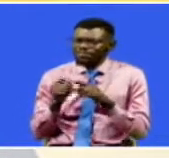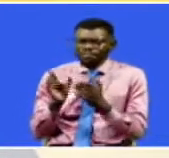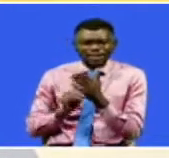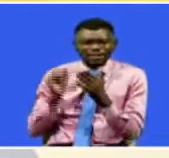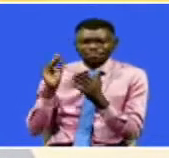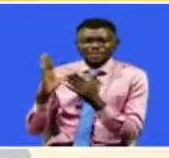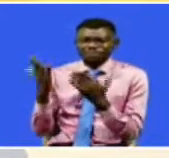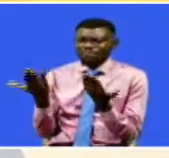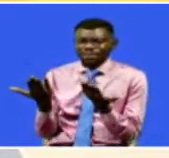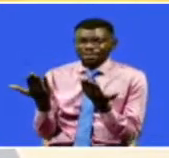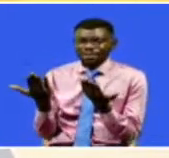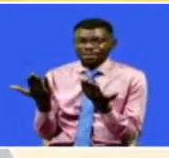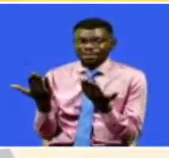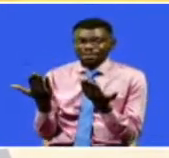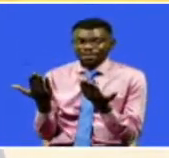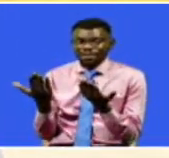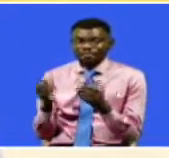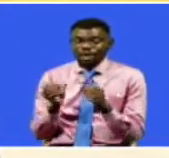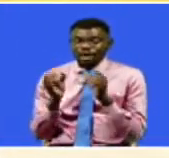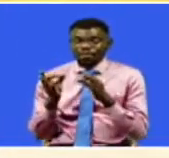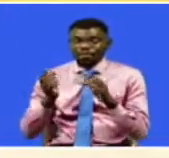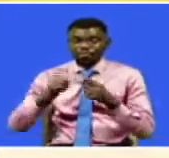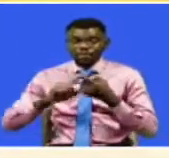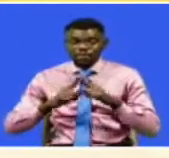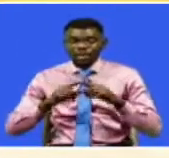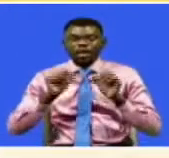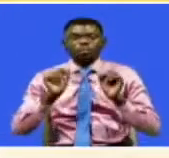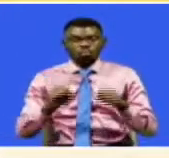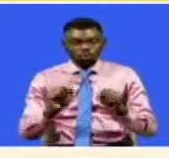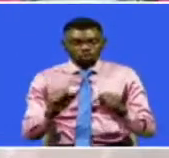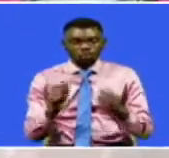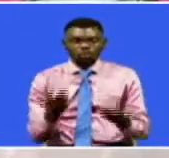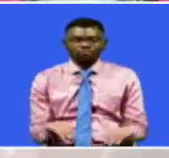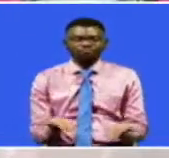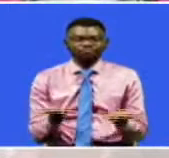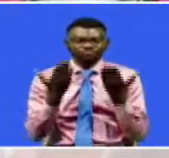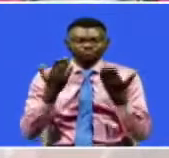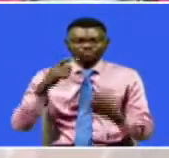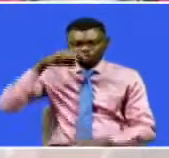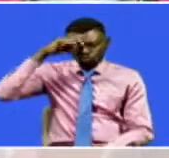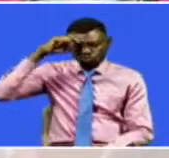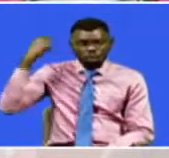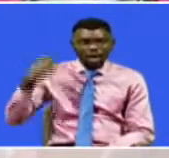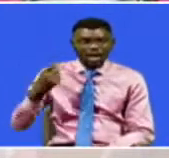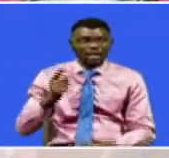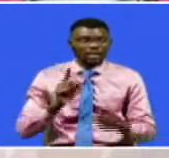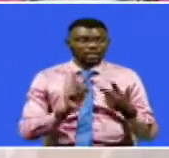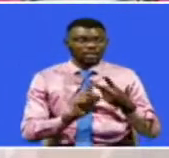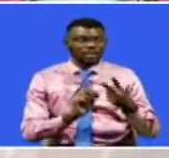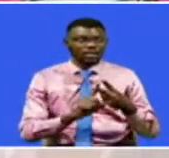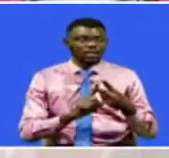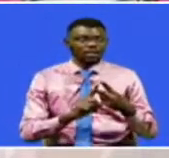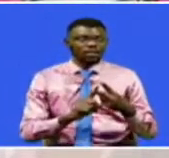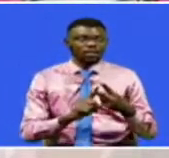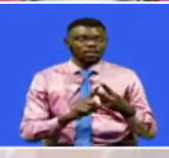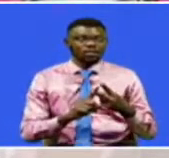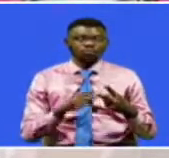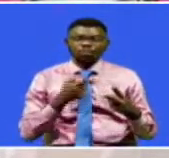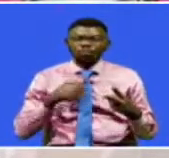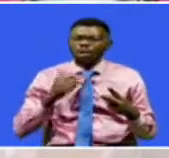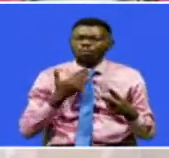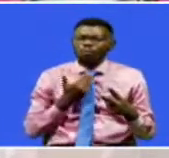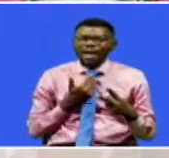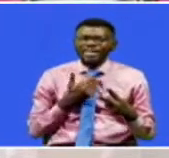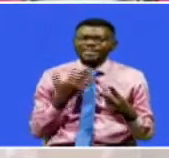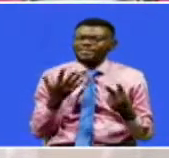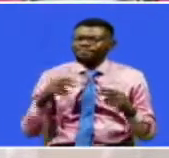expensive. But if we were to standardize, we can scale up the jua kali. That's number one. Number two, we are looking at which are